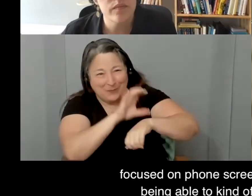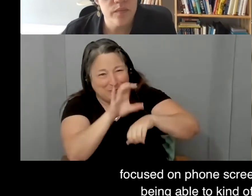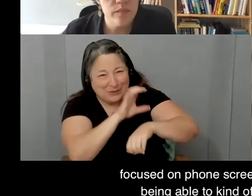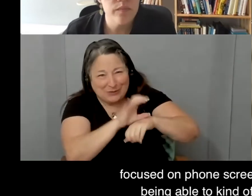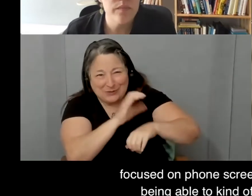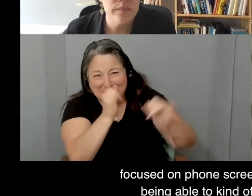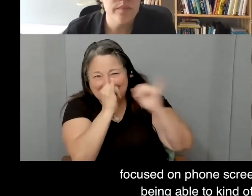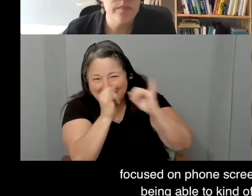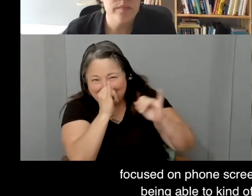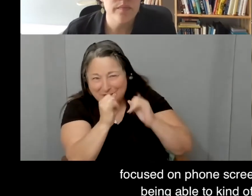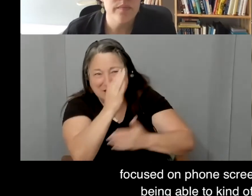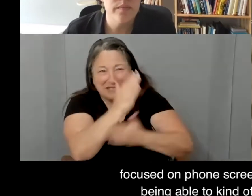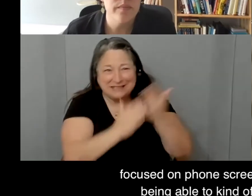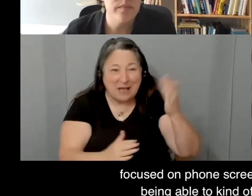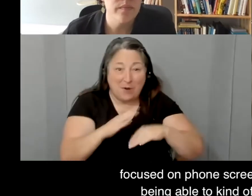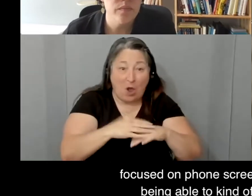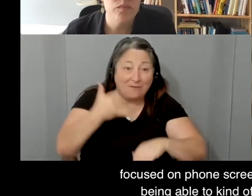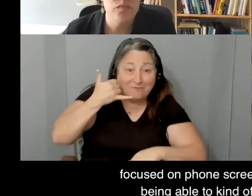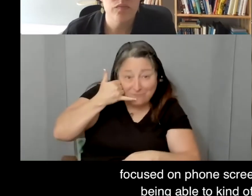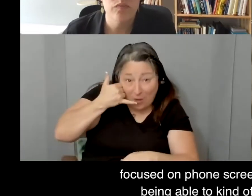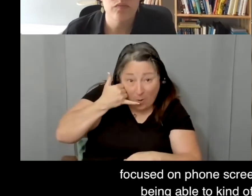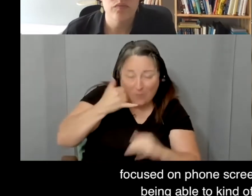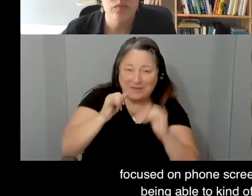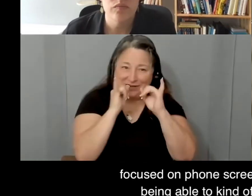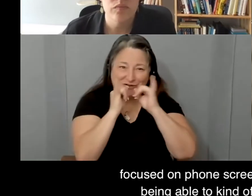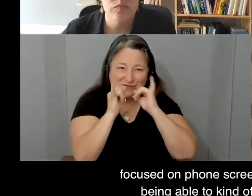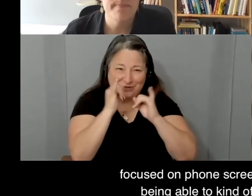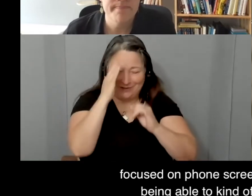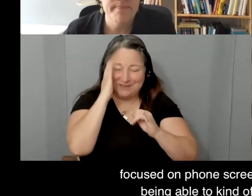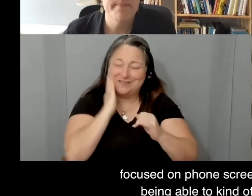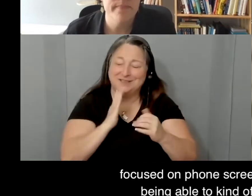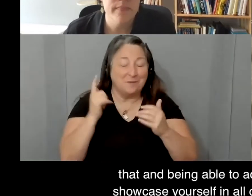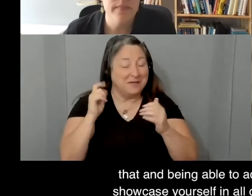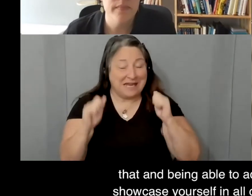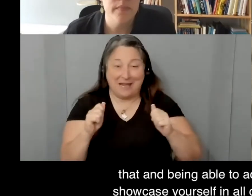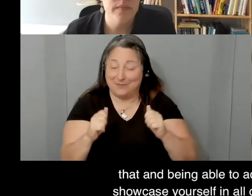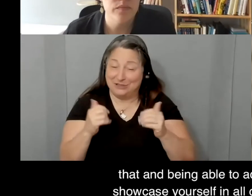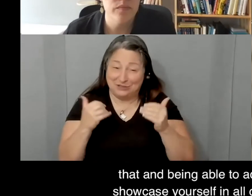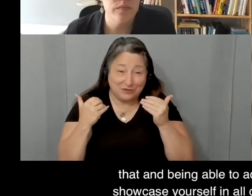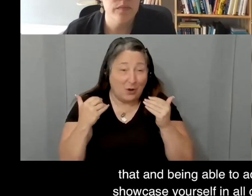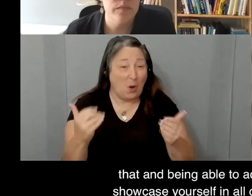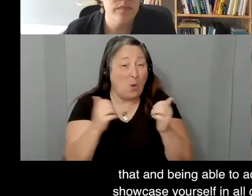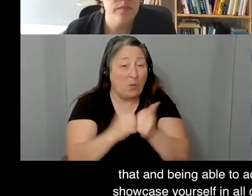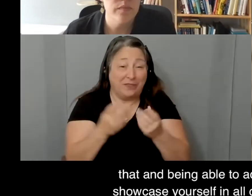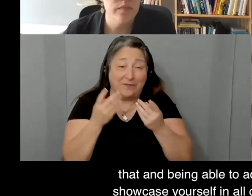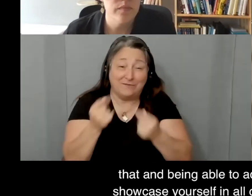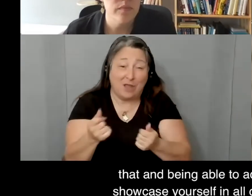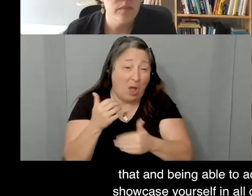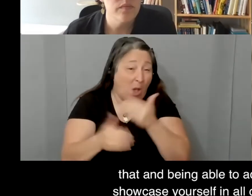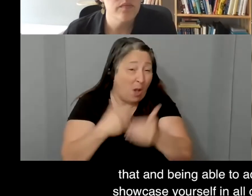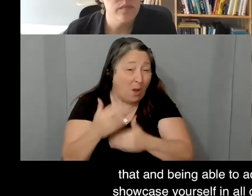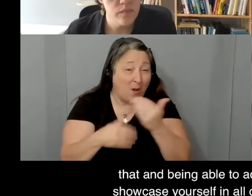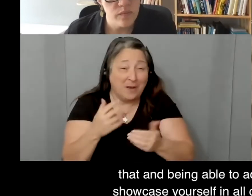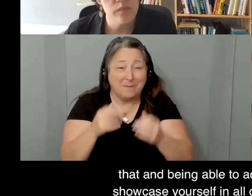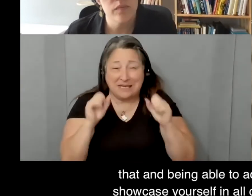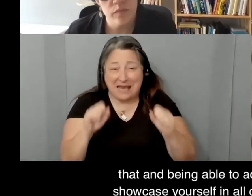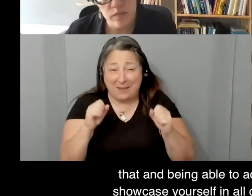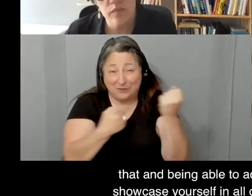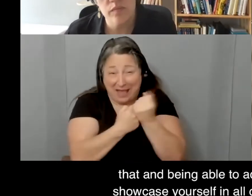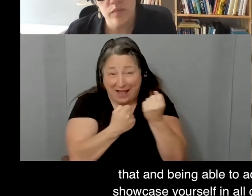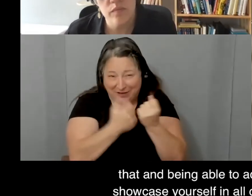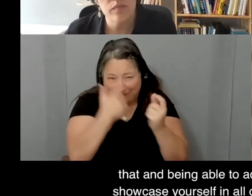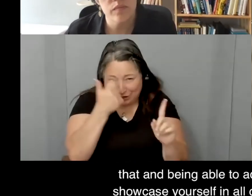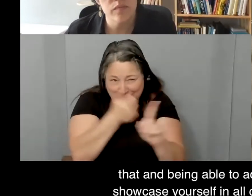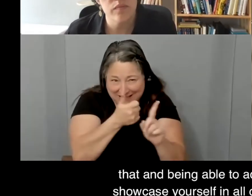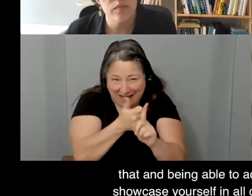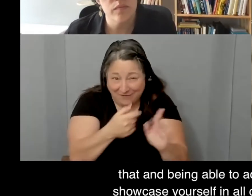on phone screening. So, just being able to kind of go with the flow for that, and being able to advocate for yourself and showcase